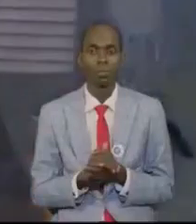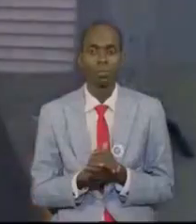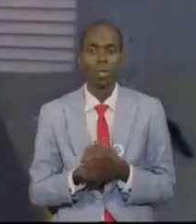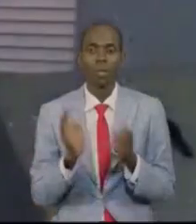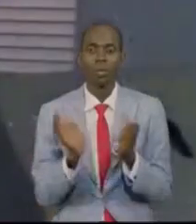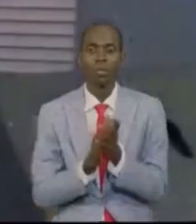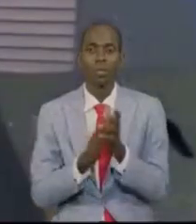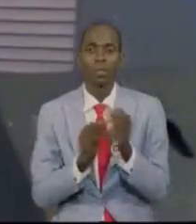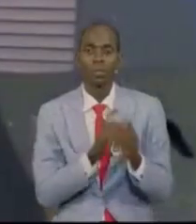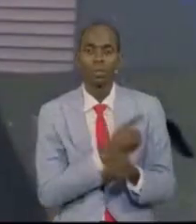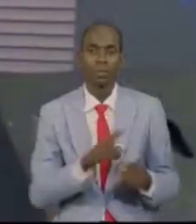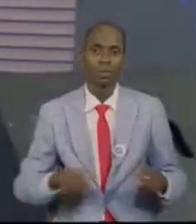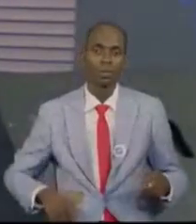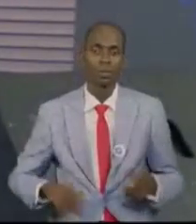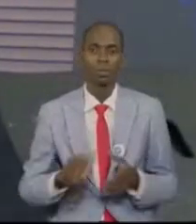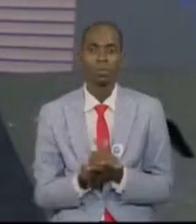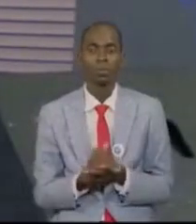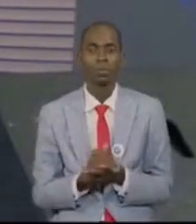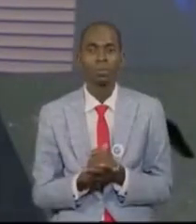Lord.